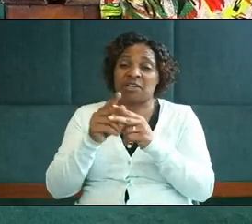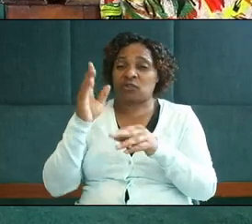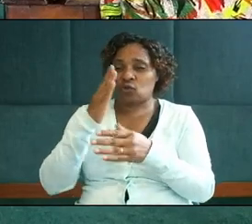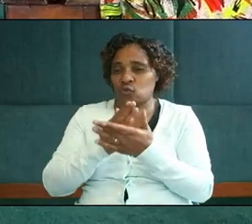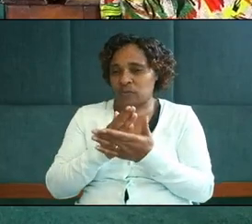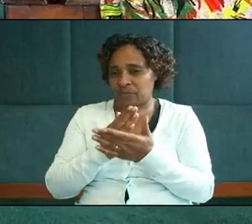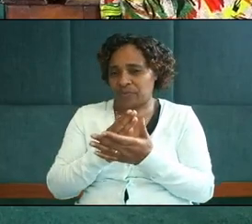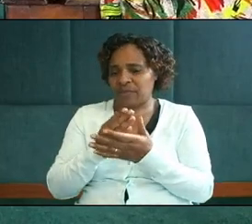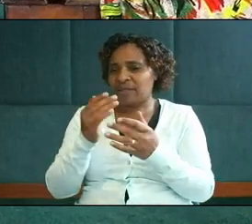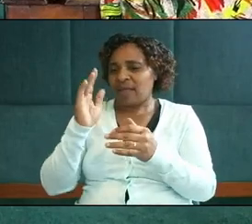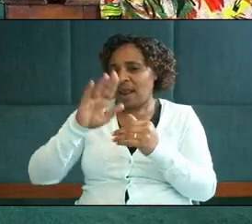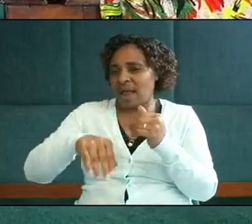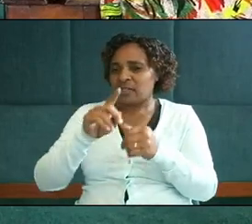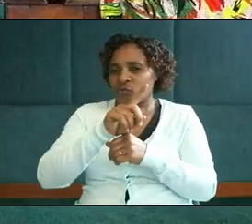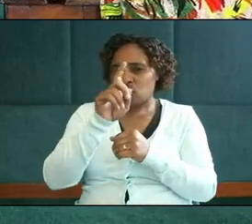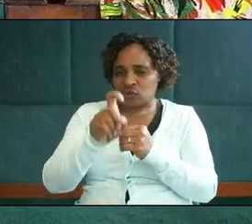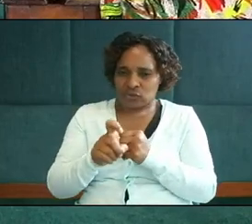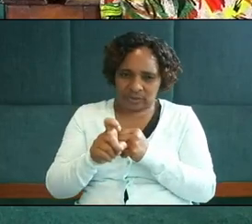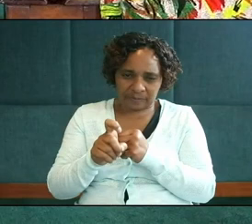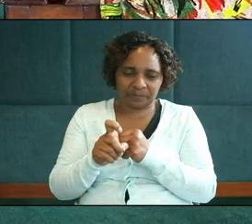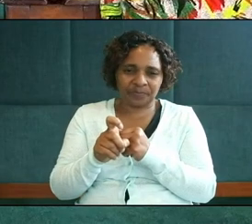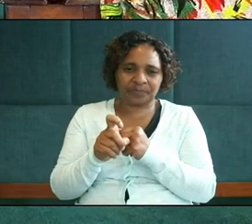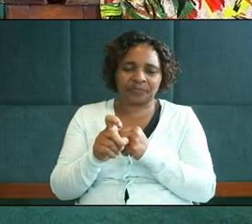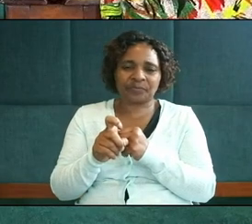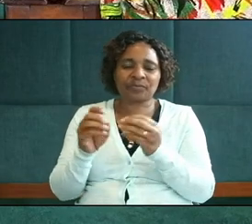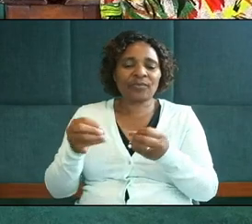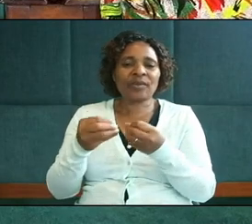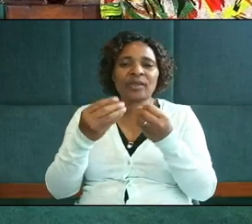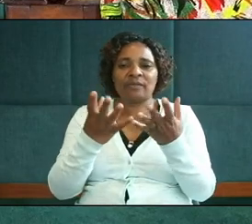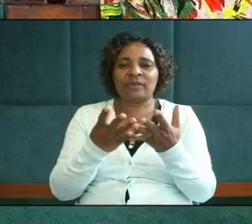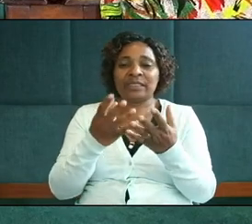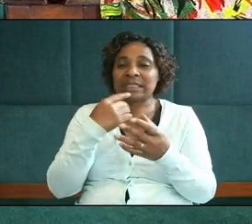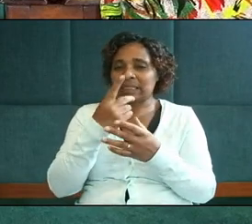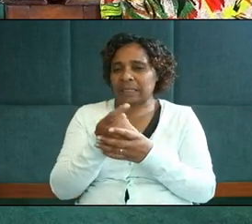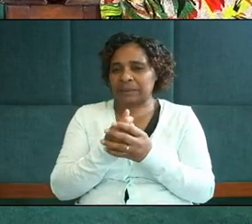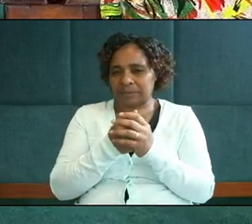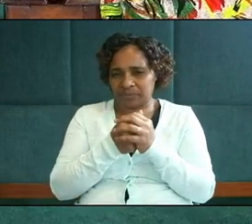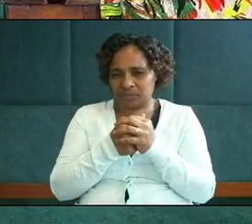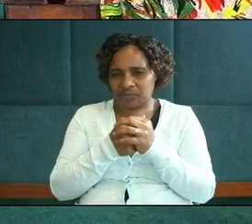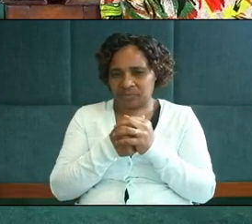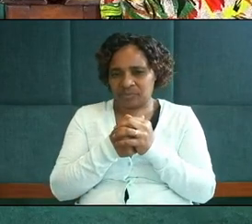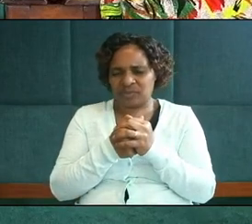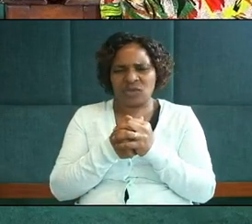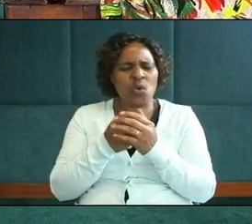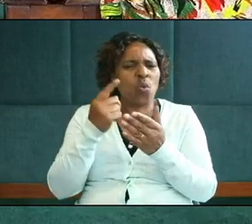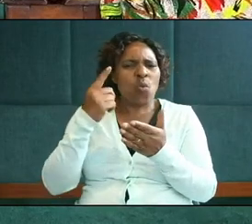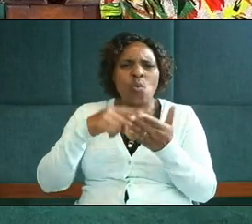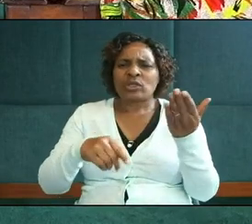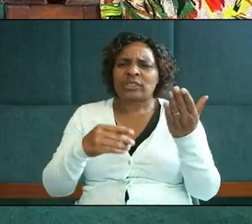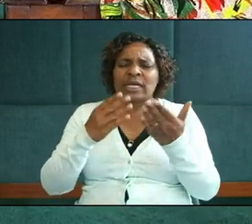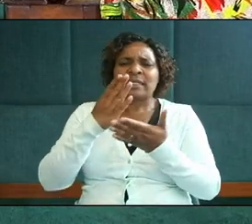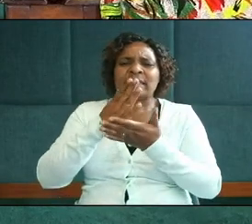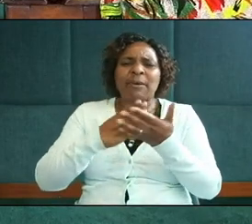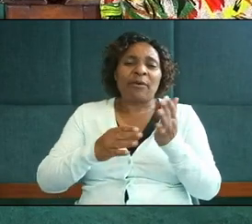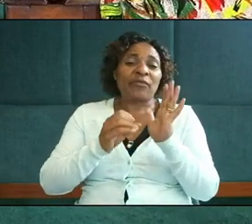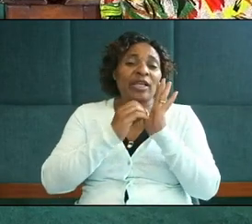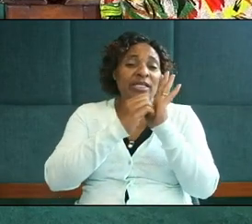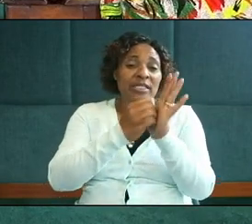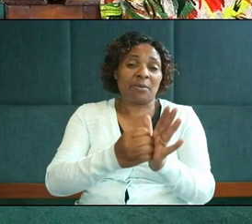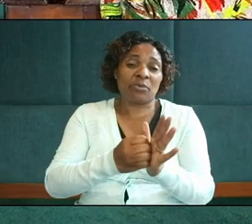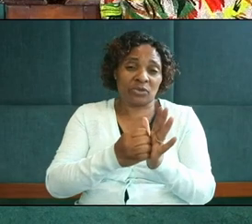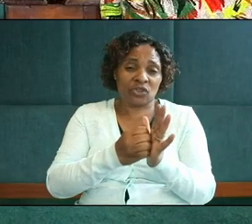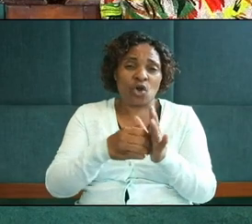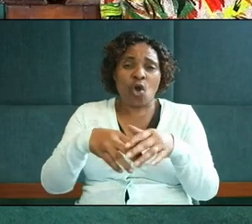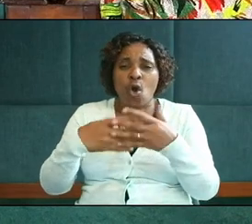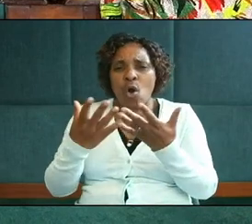last question, I'll just throw the answer or give it. It says, what are some of the examples or